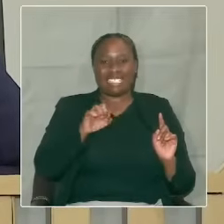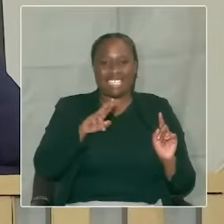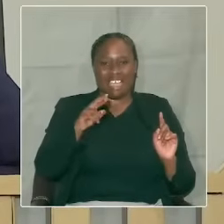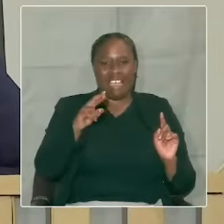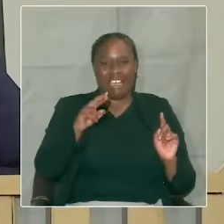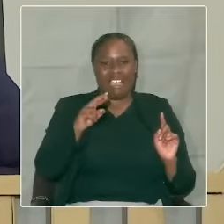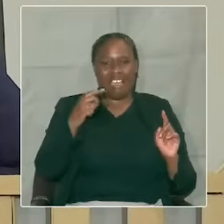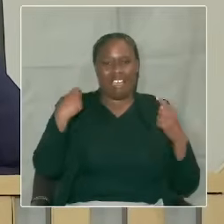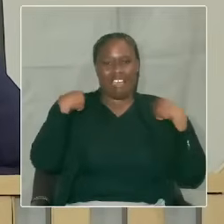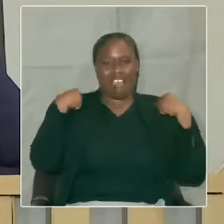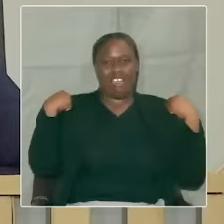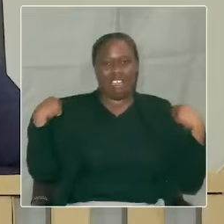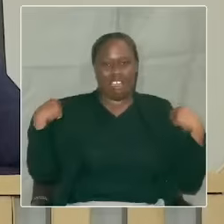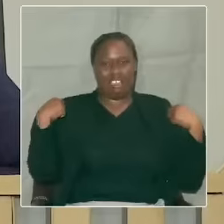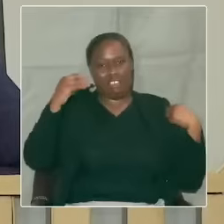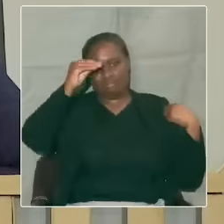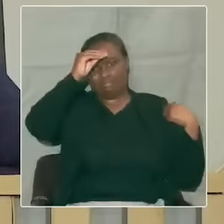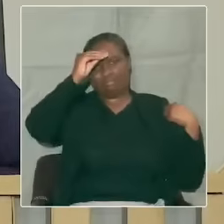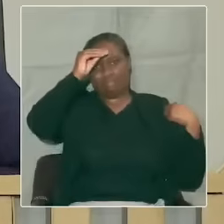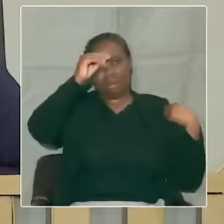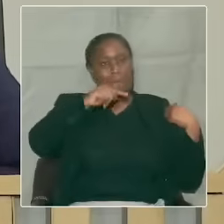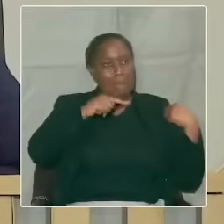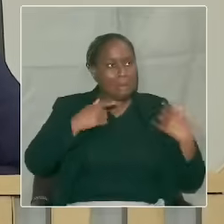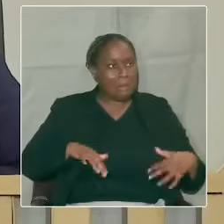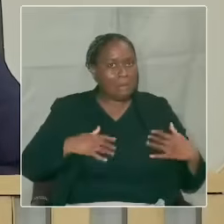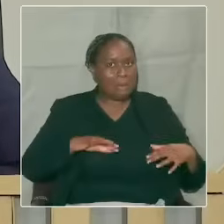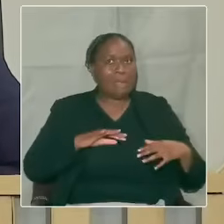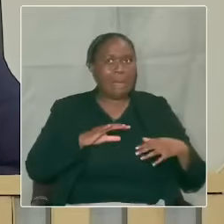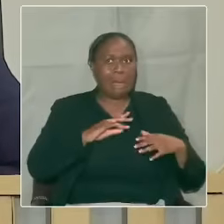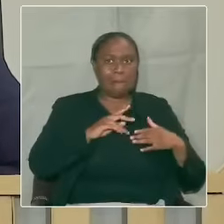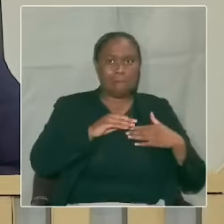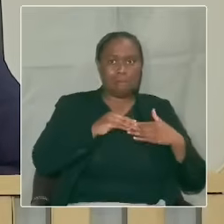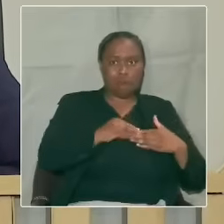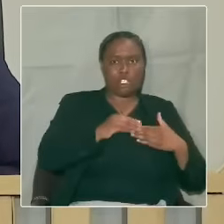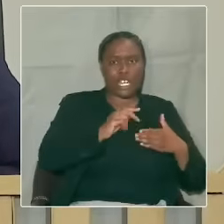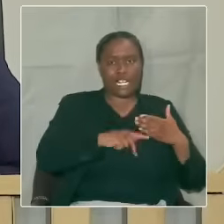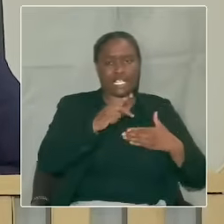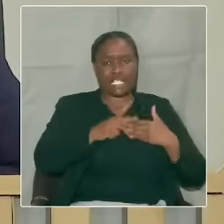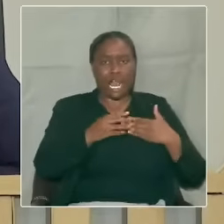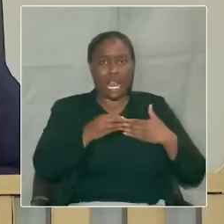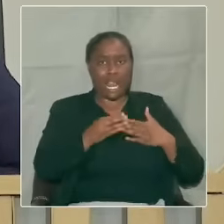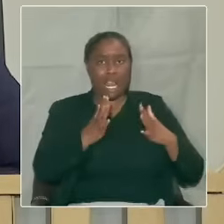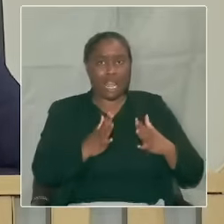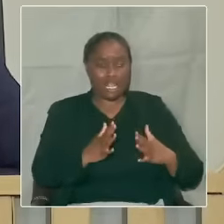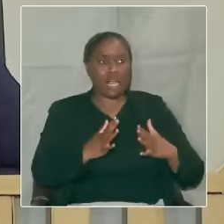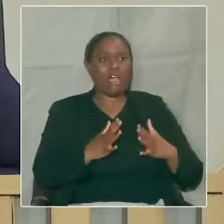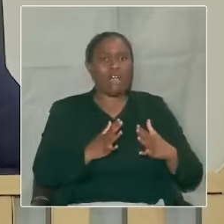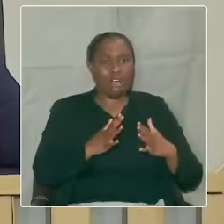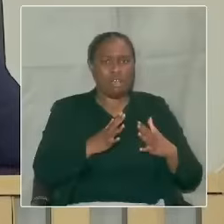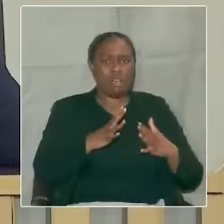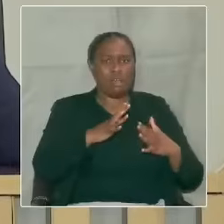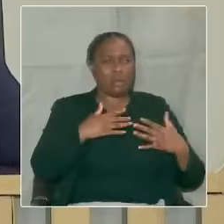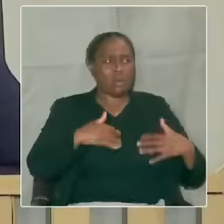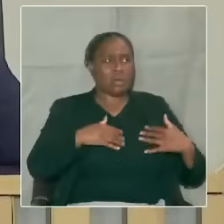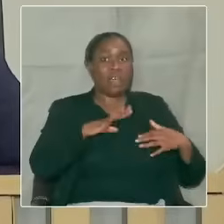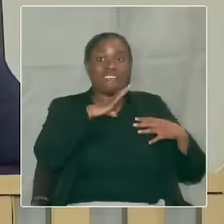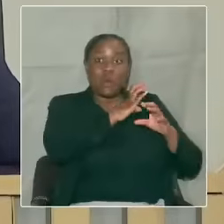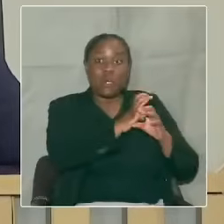achieving considerable success as the commander of a project which was addressing rhino poaching in